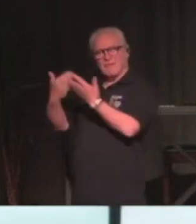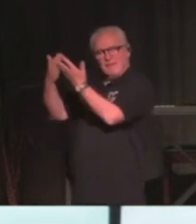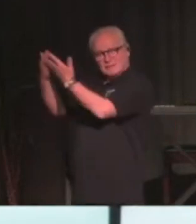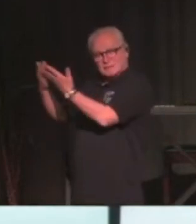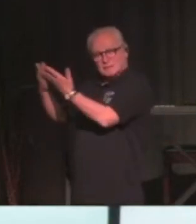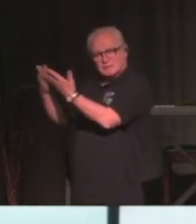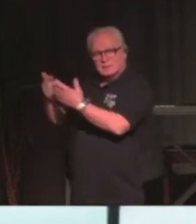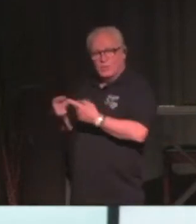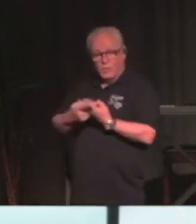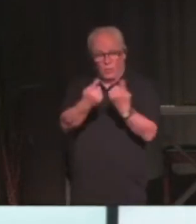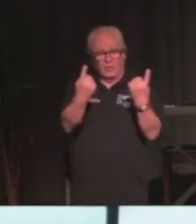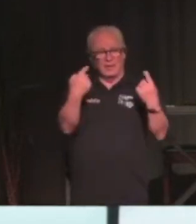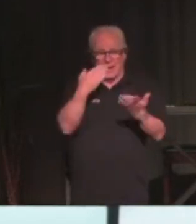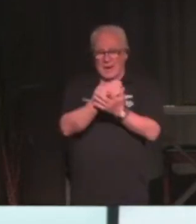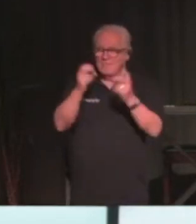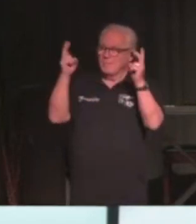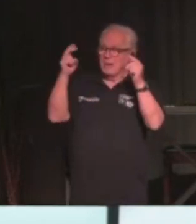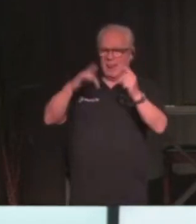living sacrifice.